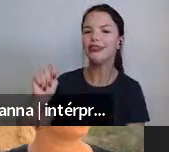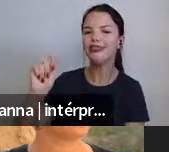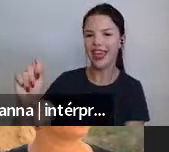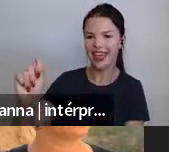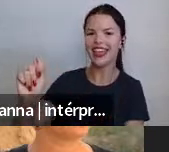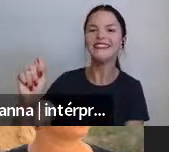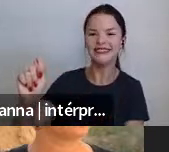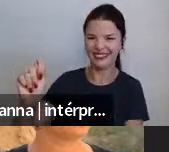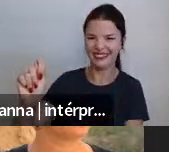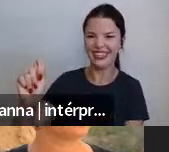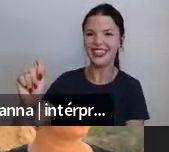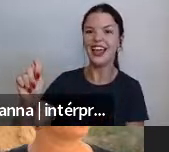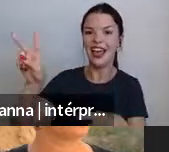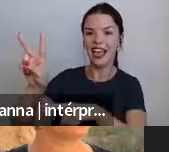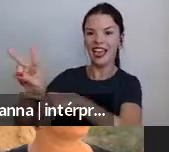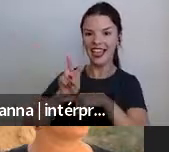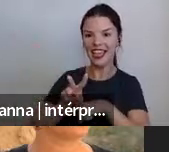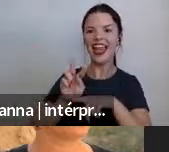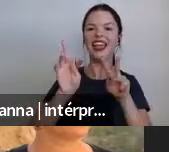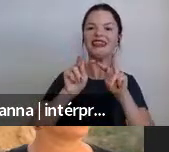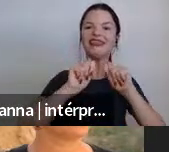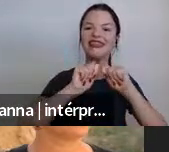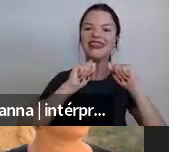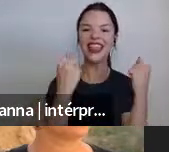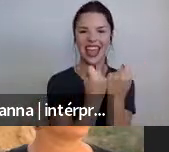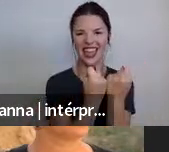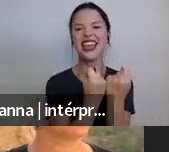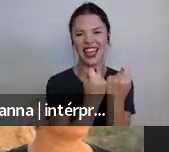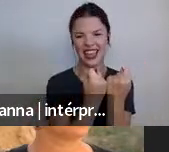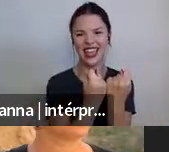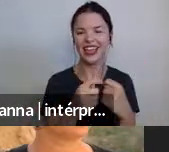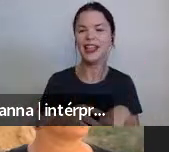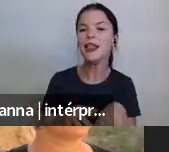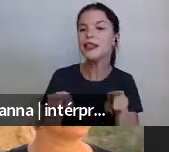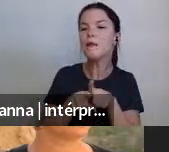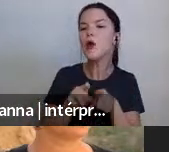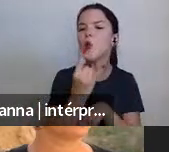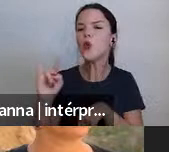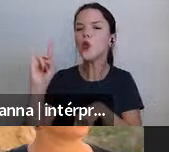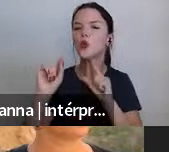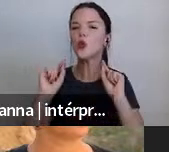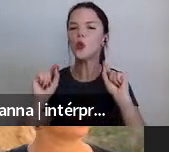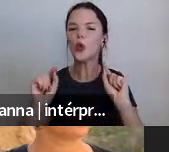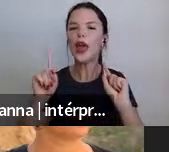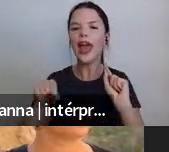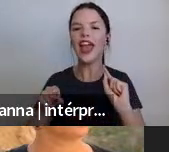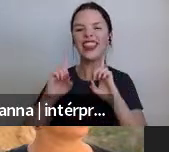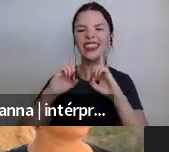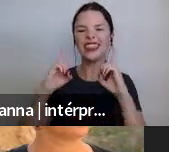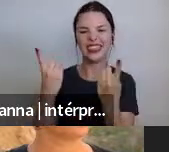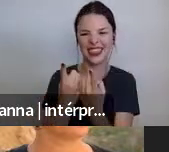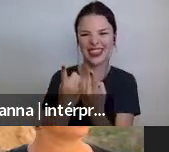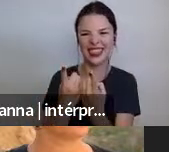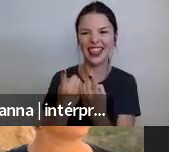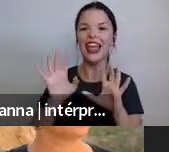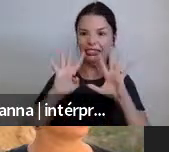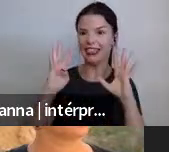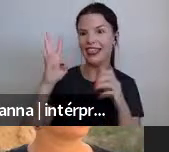American Sign Language manual alphabet. And the sign for department is like